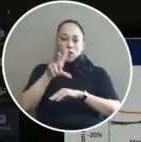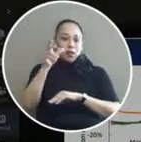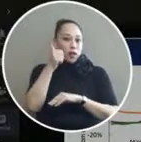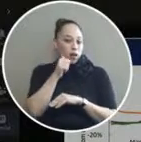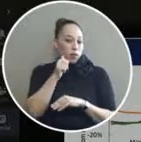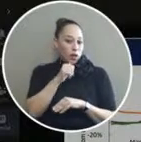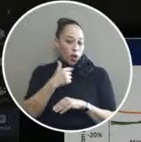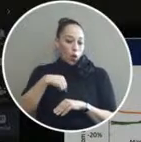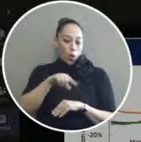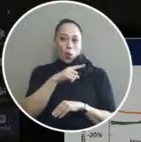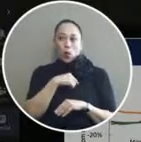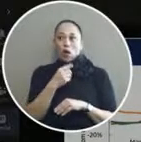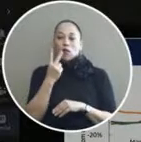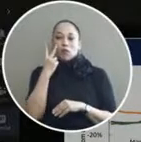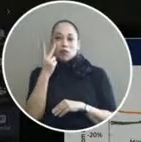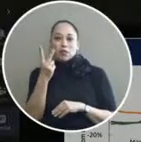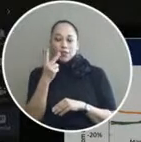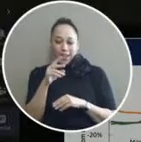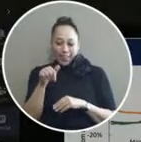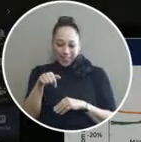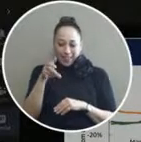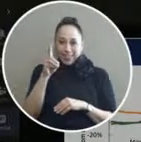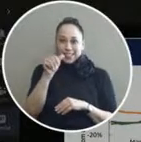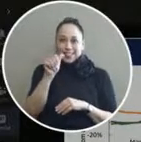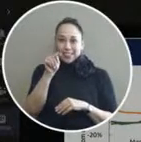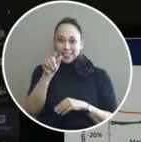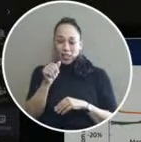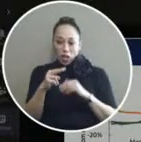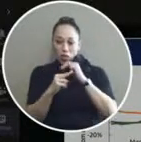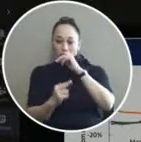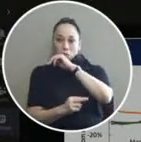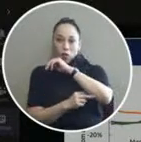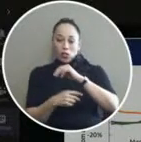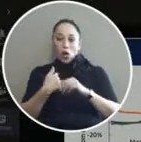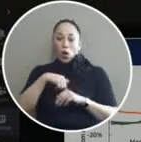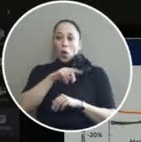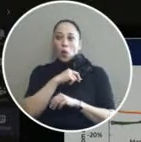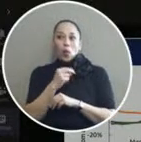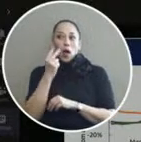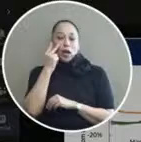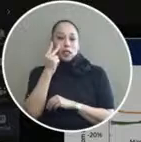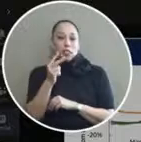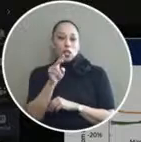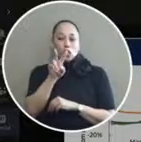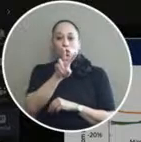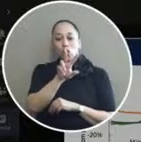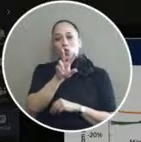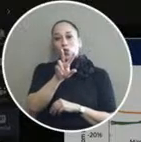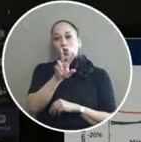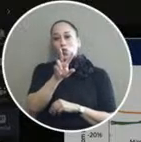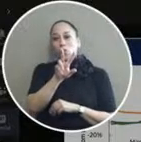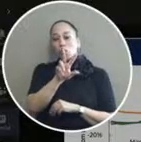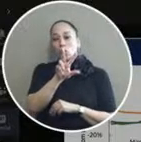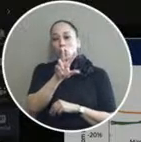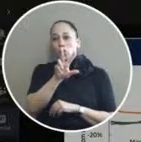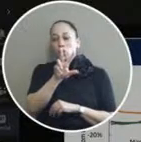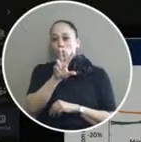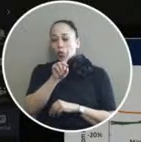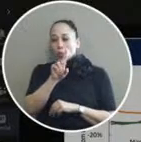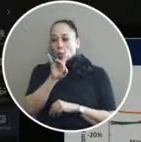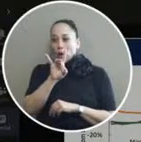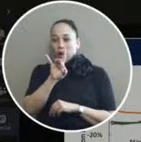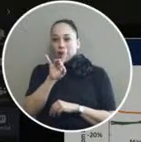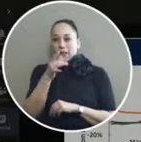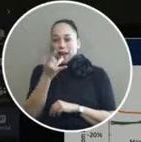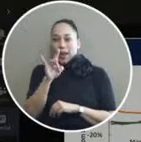So the way we're looking at this data that we have at Bridges is we are looking to as 2018 as our baseline